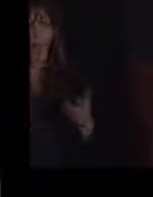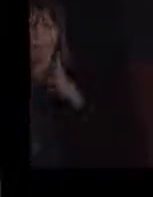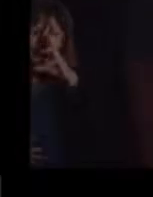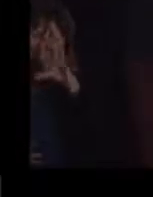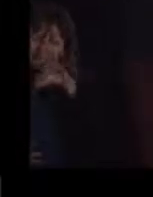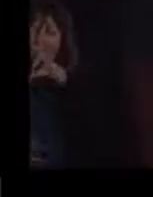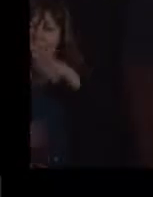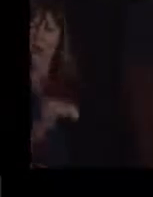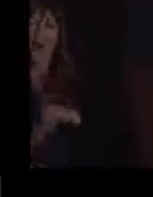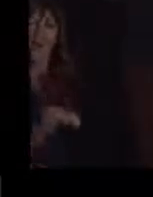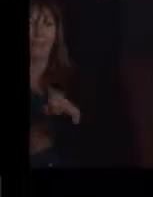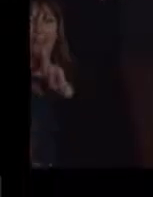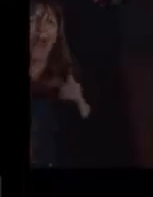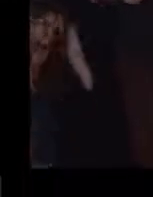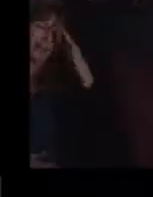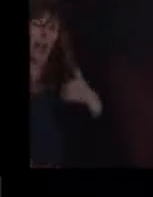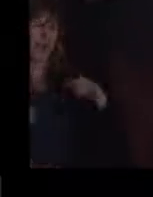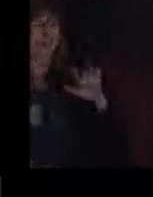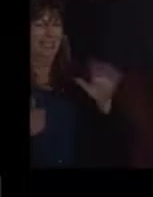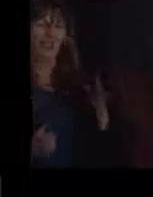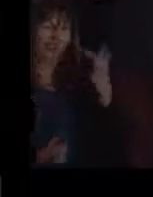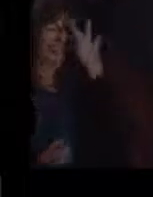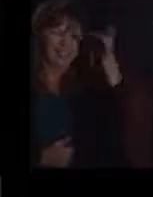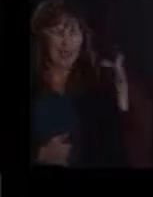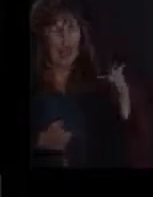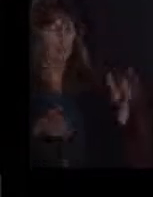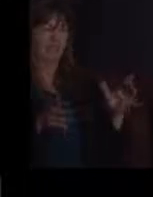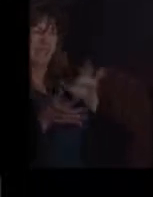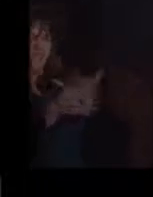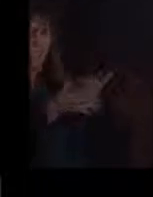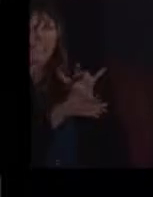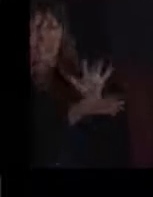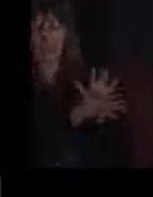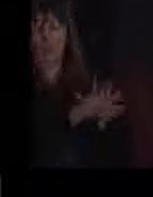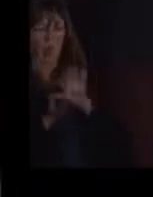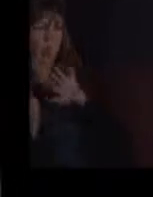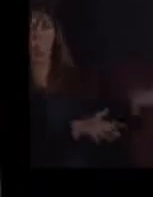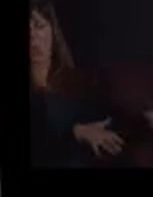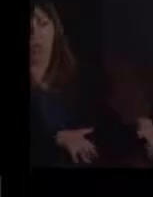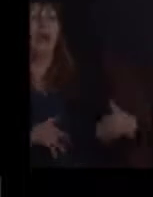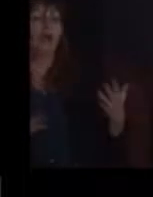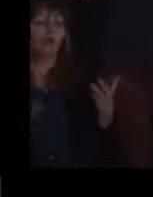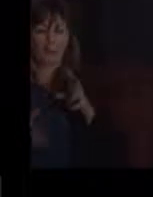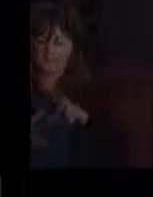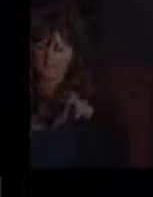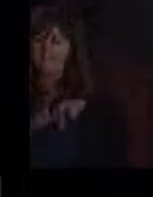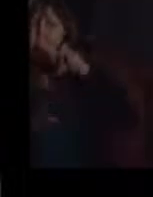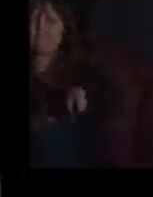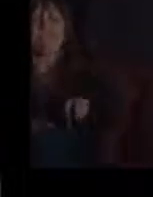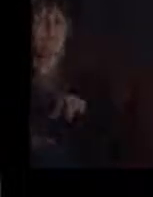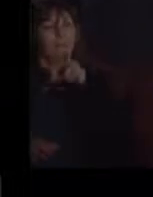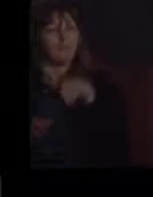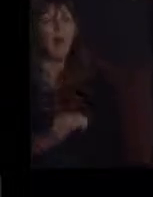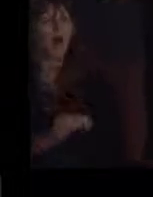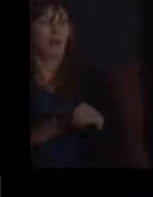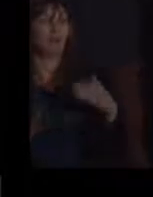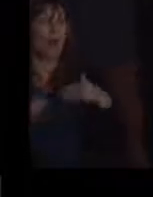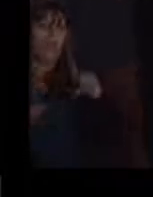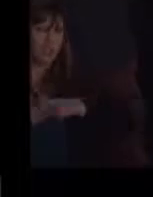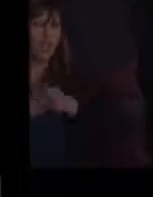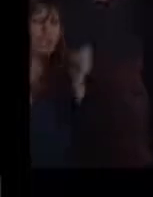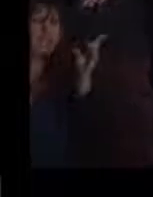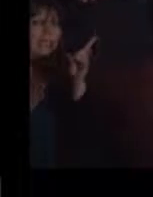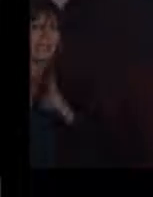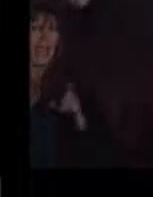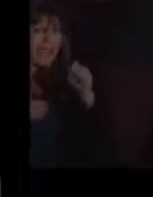academic. I just knew I liked making things and just wanted to get in. So I sort of joined a design studio. I was a junior